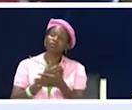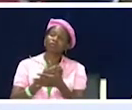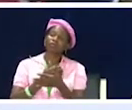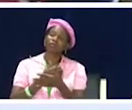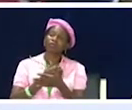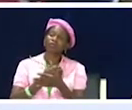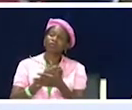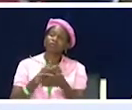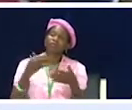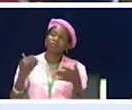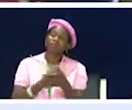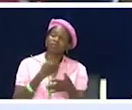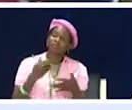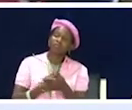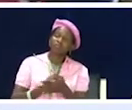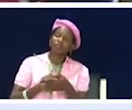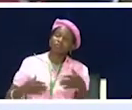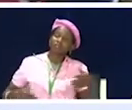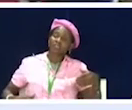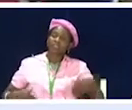set of kidneys.